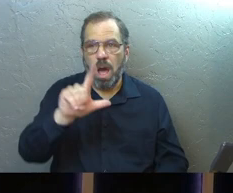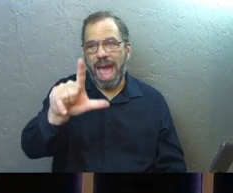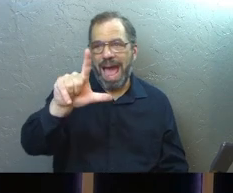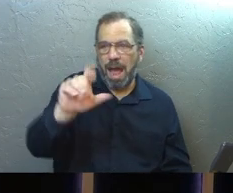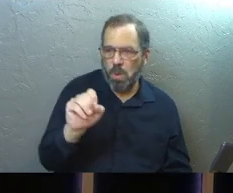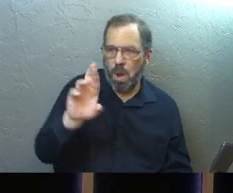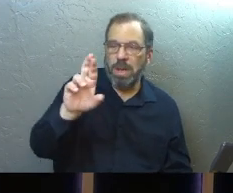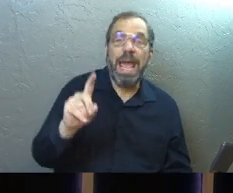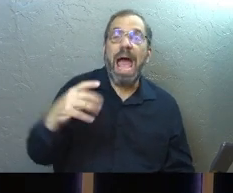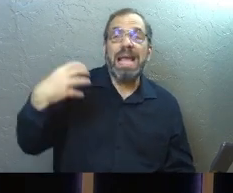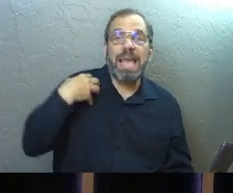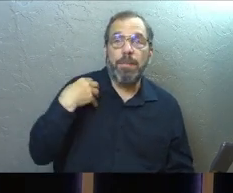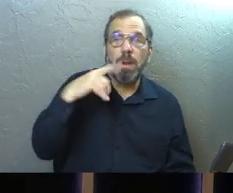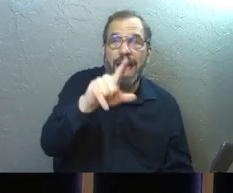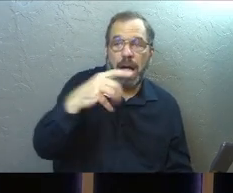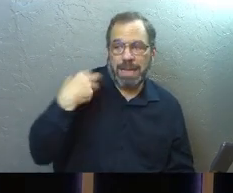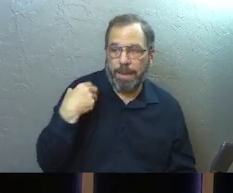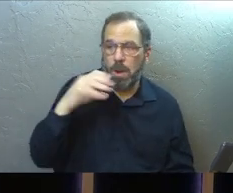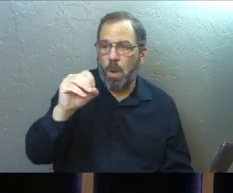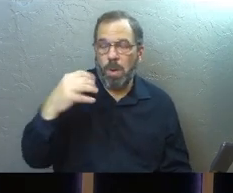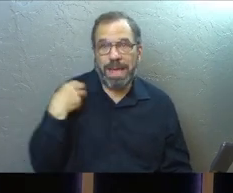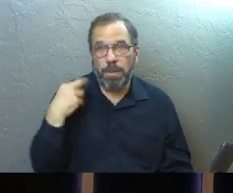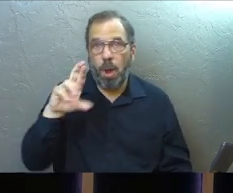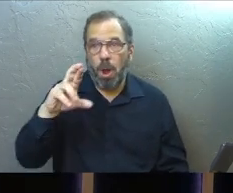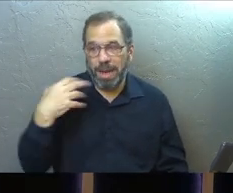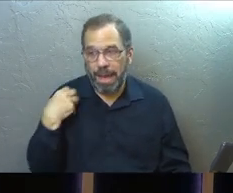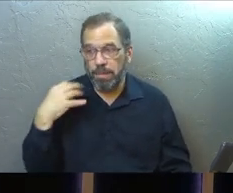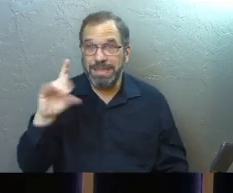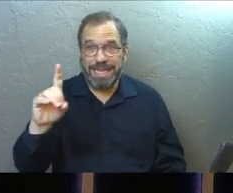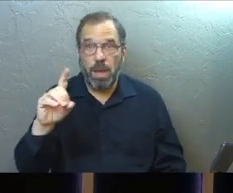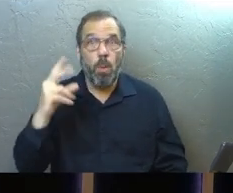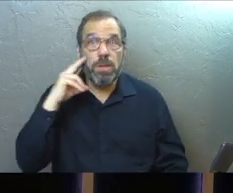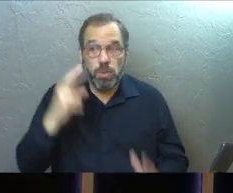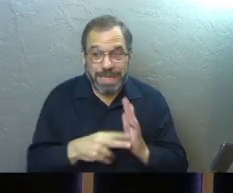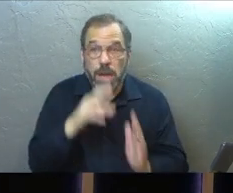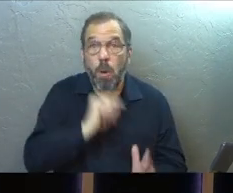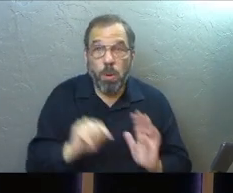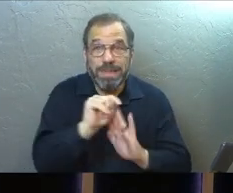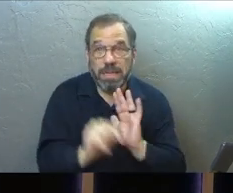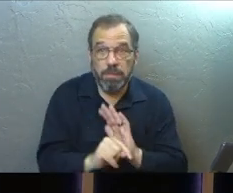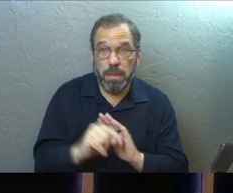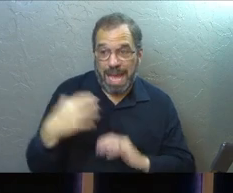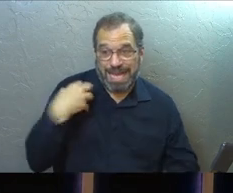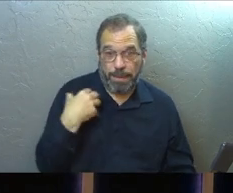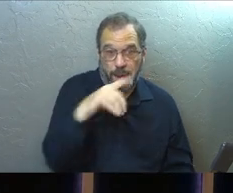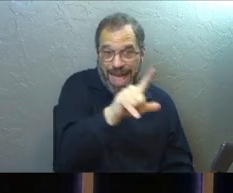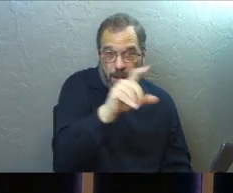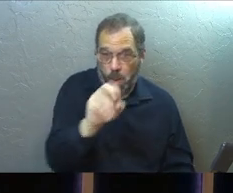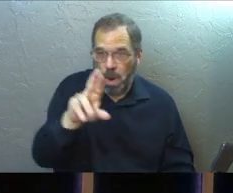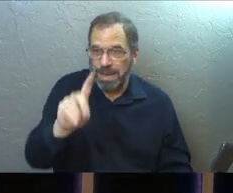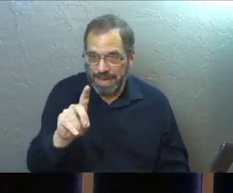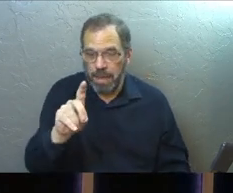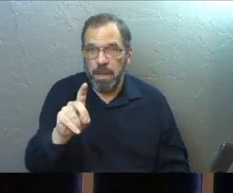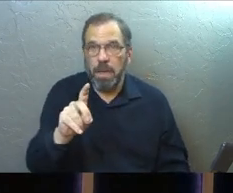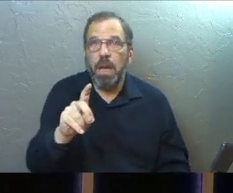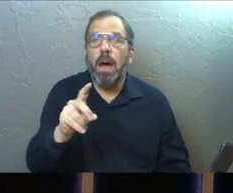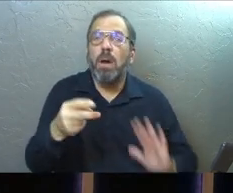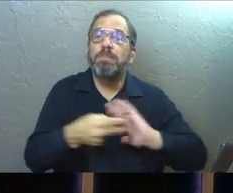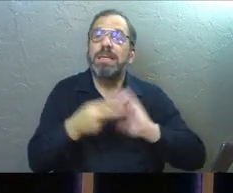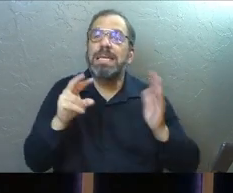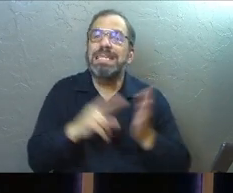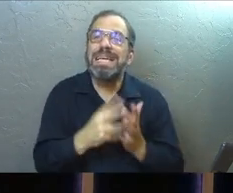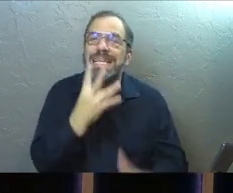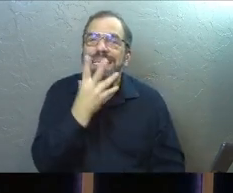caps, L-O-R-D. We've talked about that before. When you see it in all caps in your Old Testament, that is what's behind it is